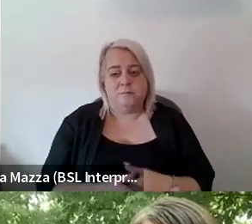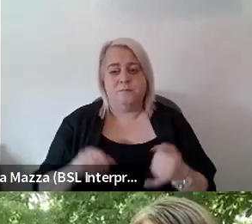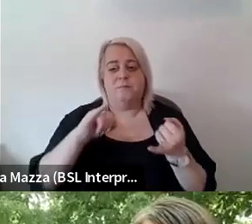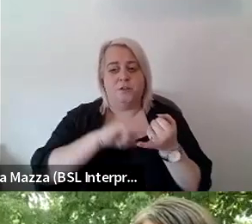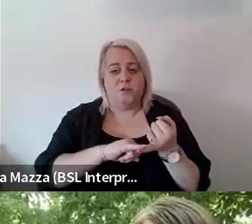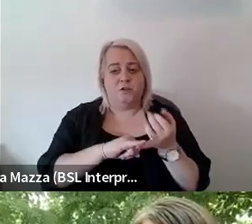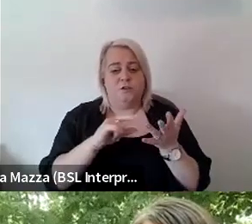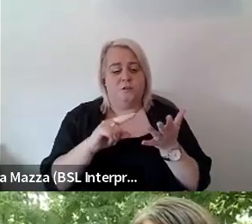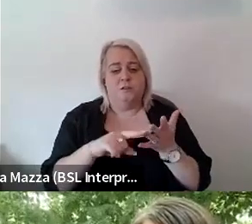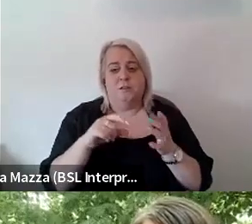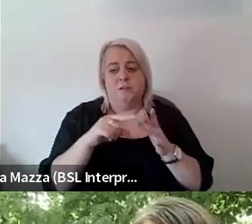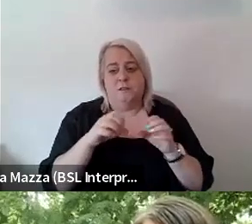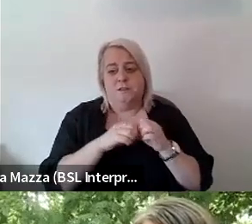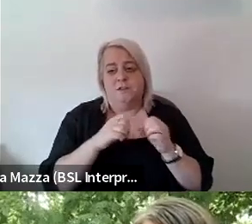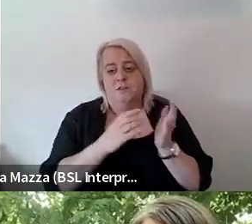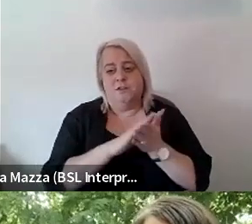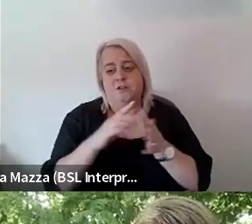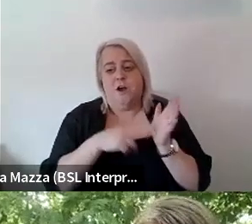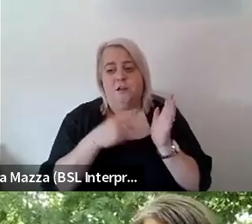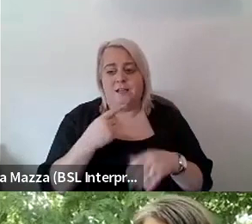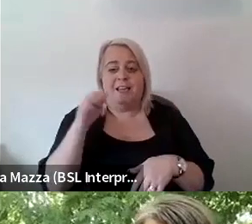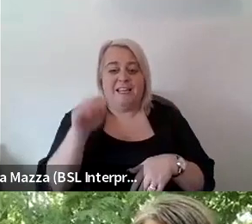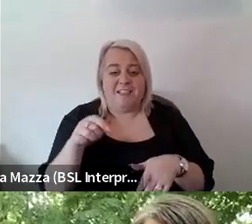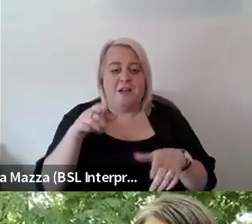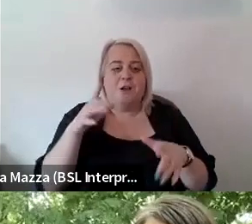I'd say stop trying to squeeze every single word in.